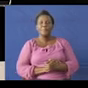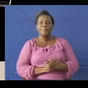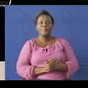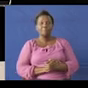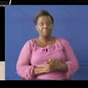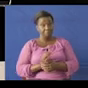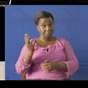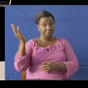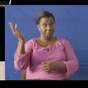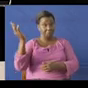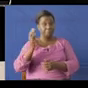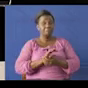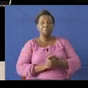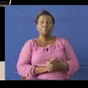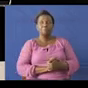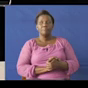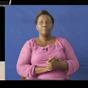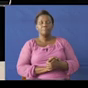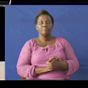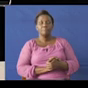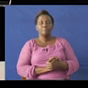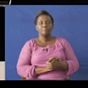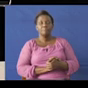Second question is, what are